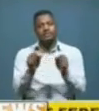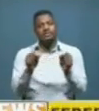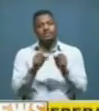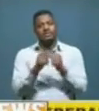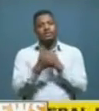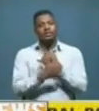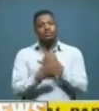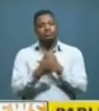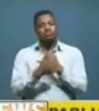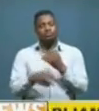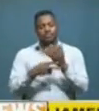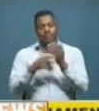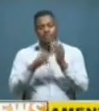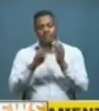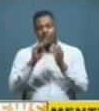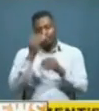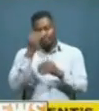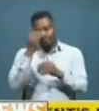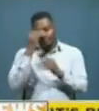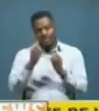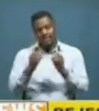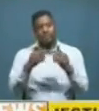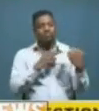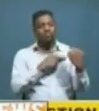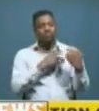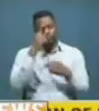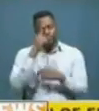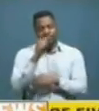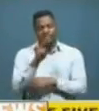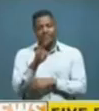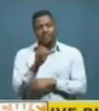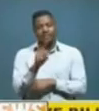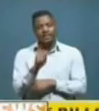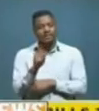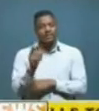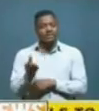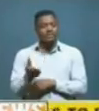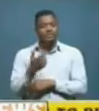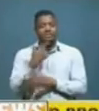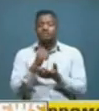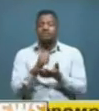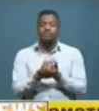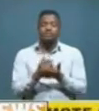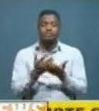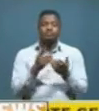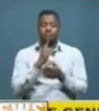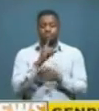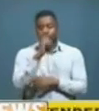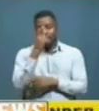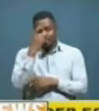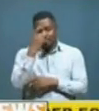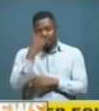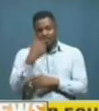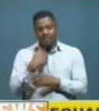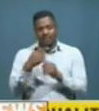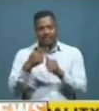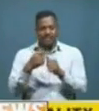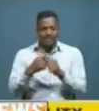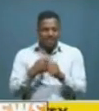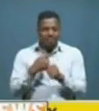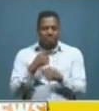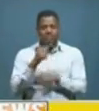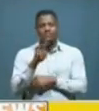deputy minister for education in charge of TVET, Mrs. Gifty Chum Ampofo, said government has prioritized